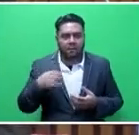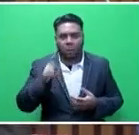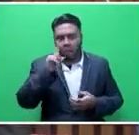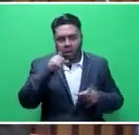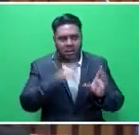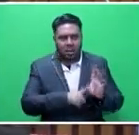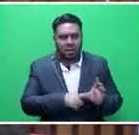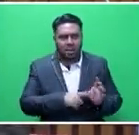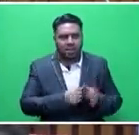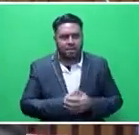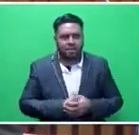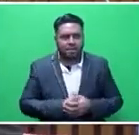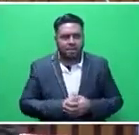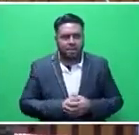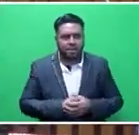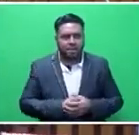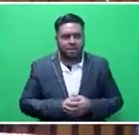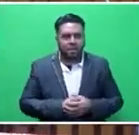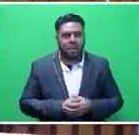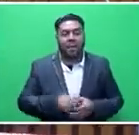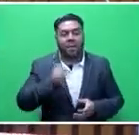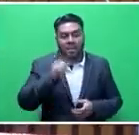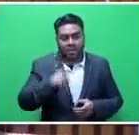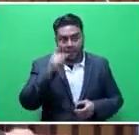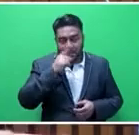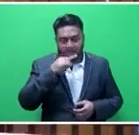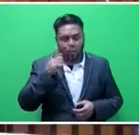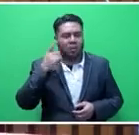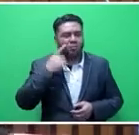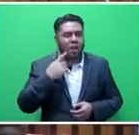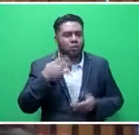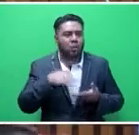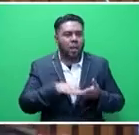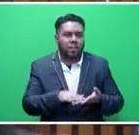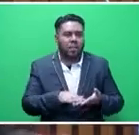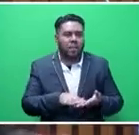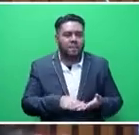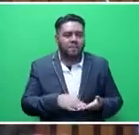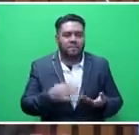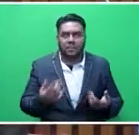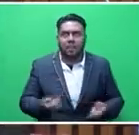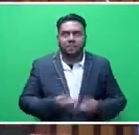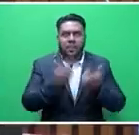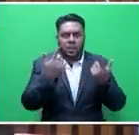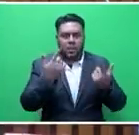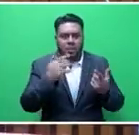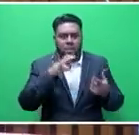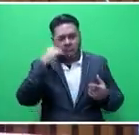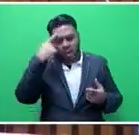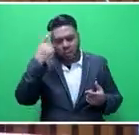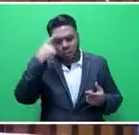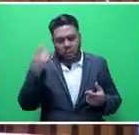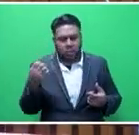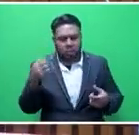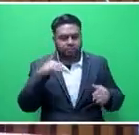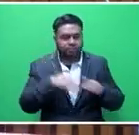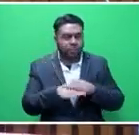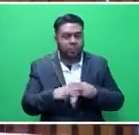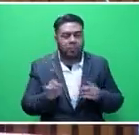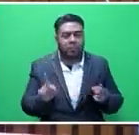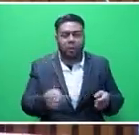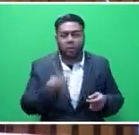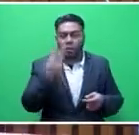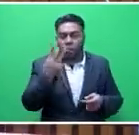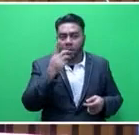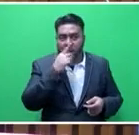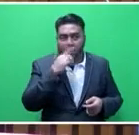year. These are the people we are trying to help, sir. As opposed to some big conspiracy theory propagated by those 3 people